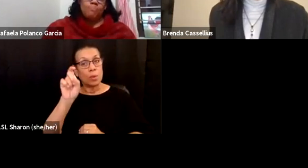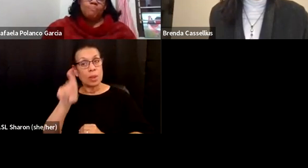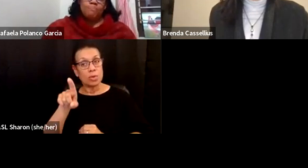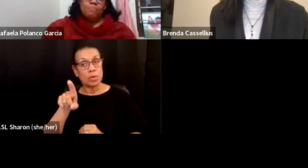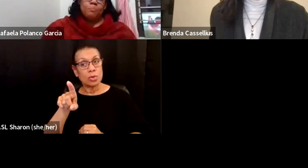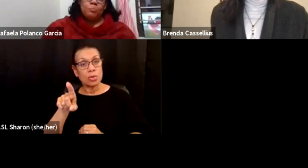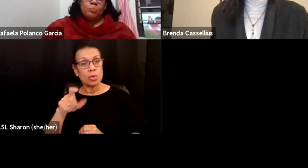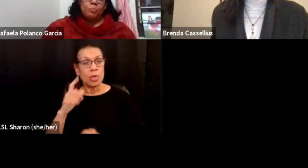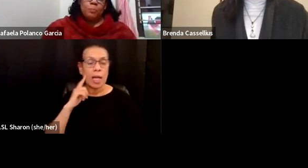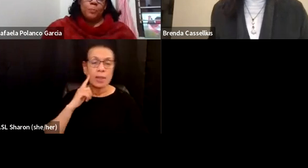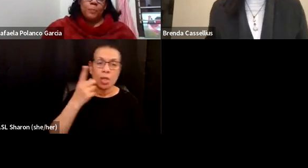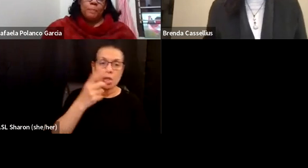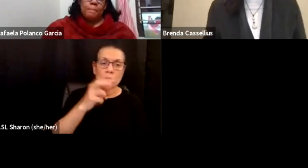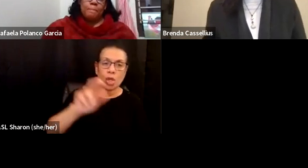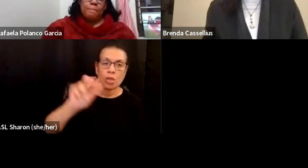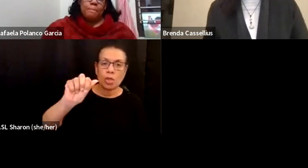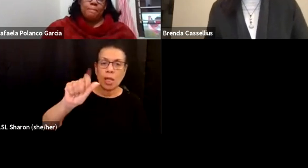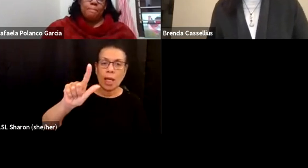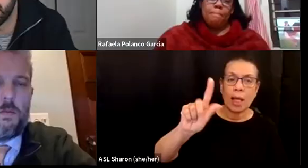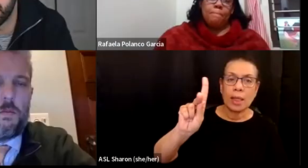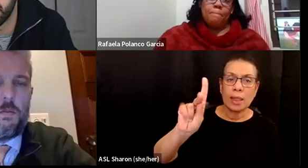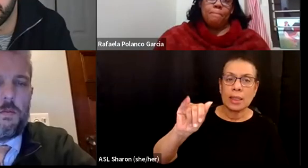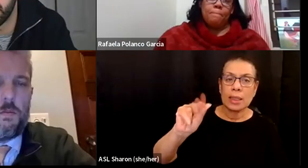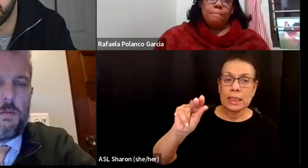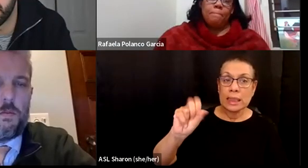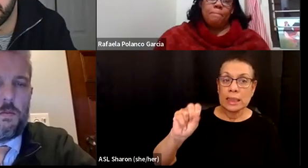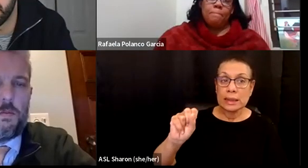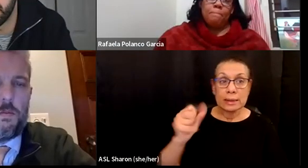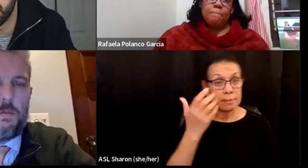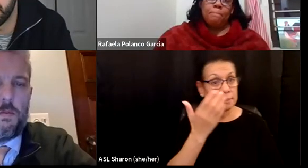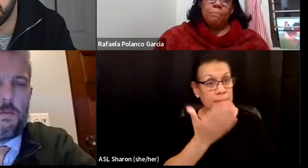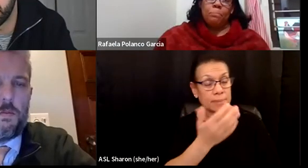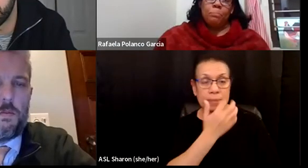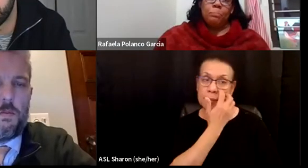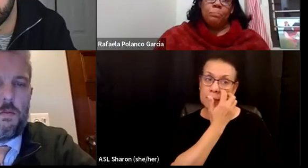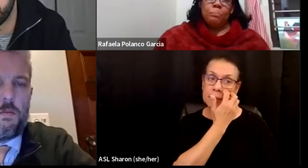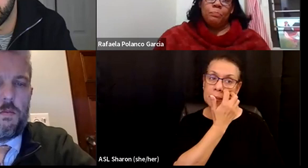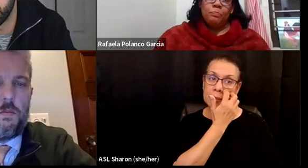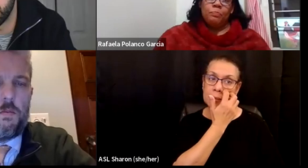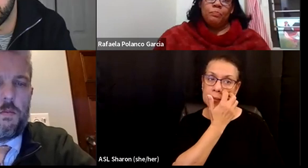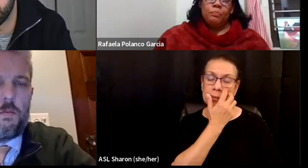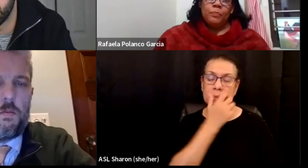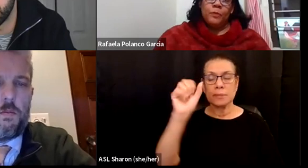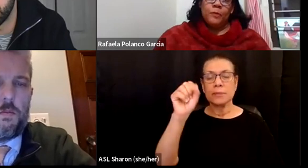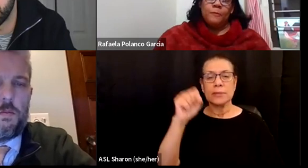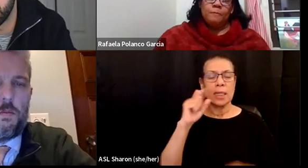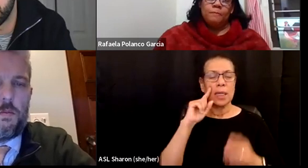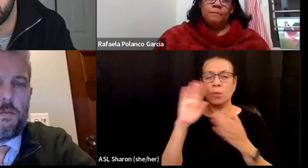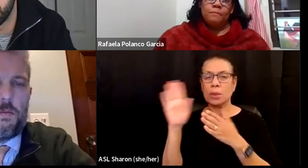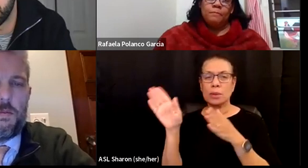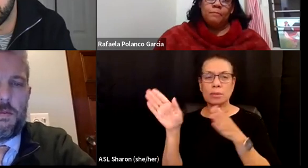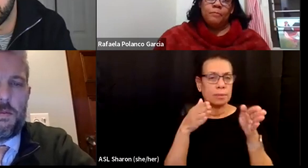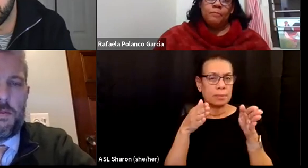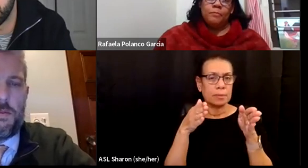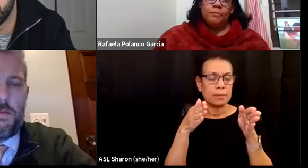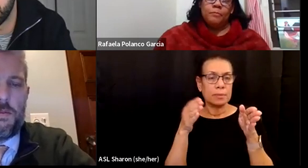i think dr alkins has his hand up now drawings okay um yes just shifting back to